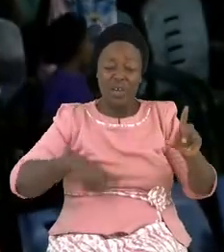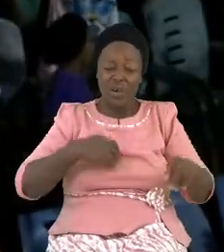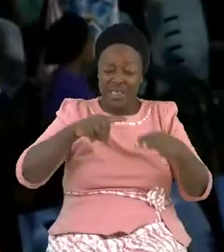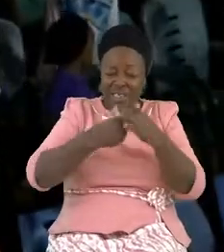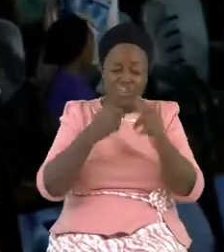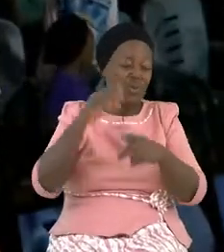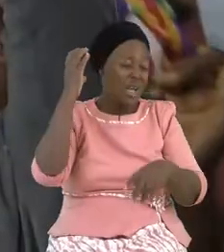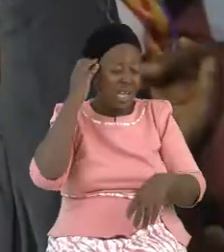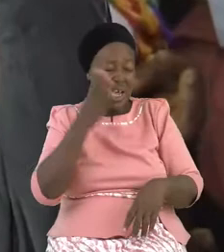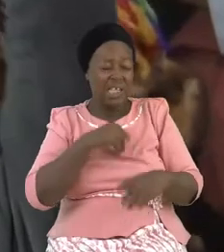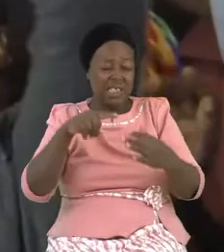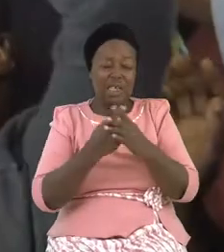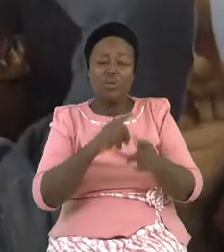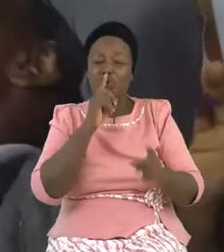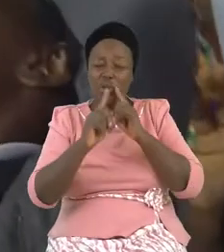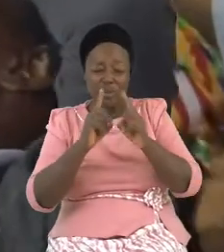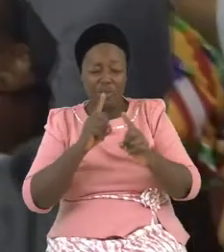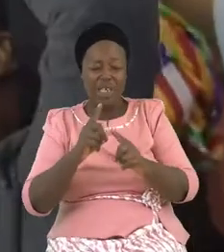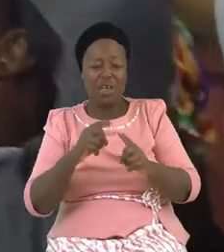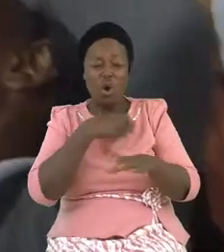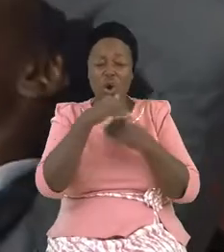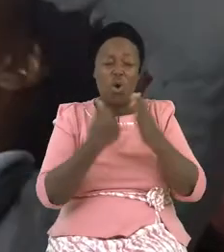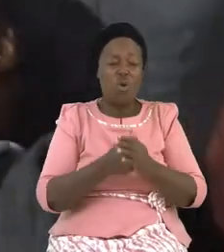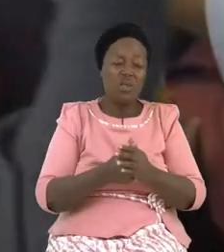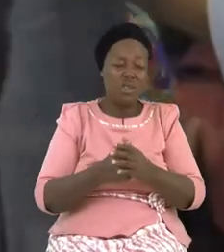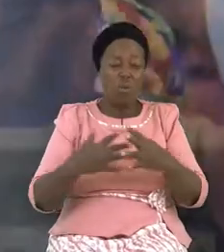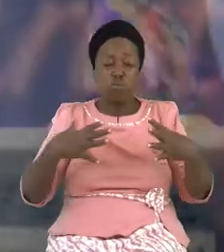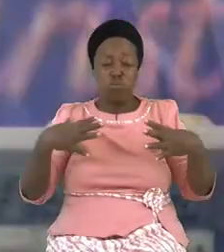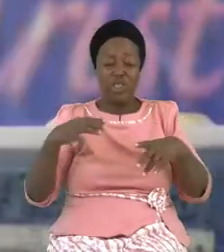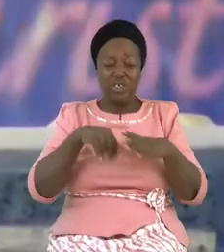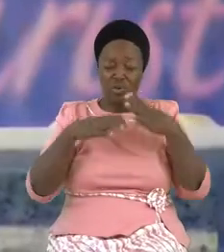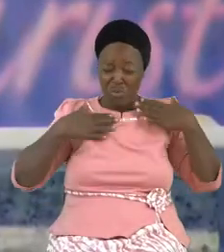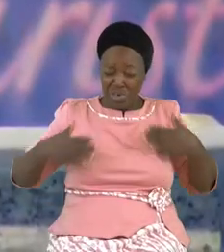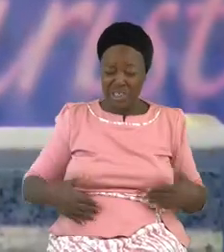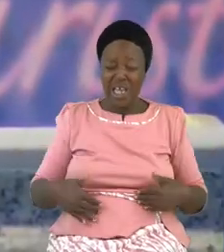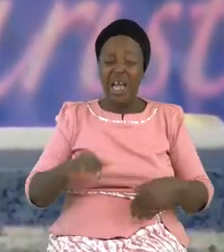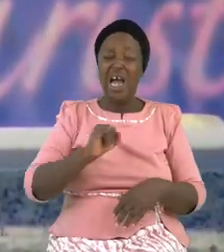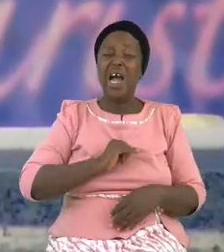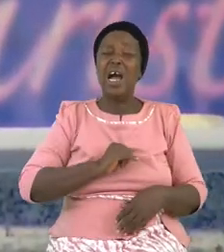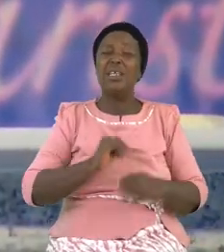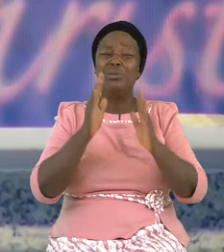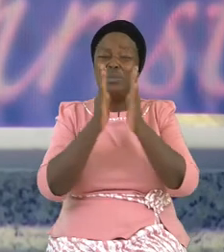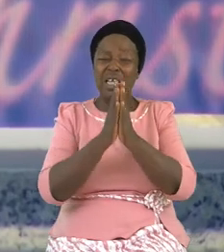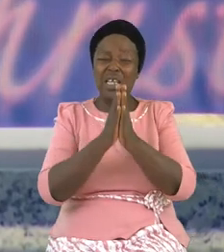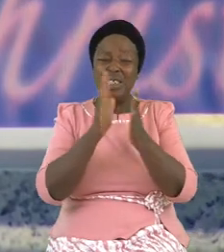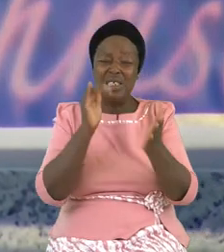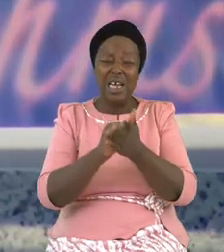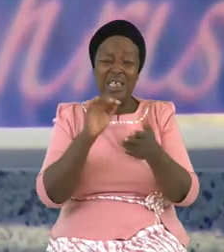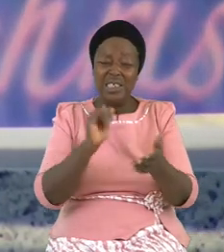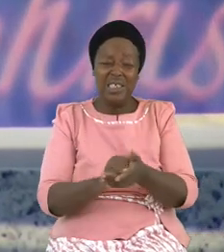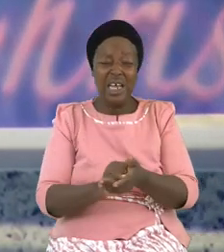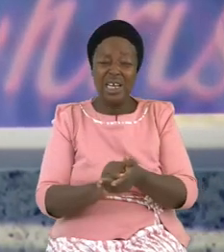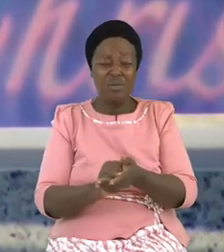and begin to speak. All the tumor, all the swelling in your body, I pray, like a balloon, that